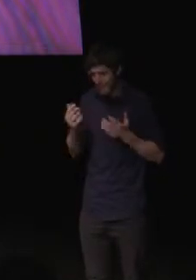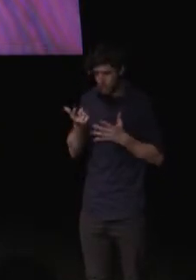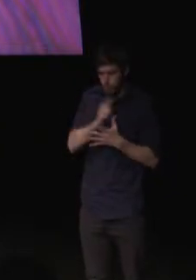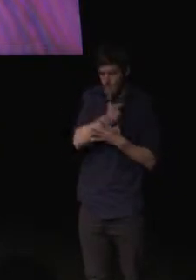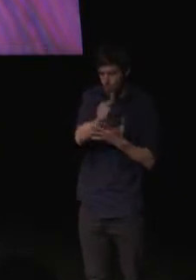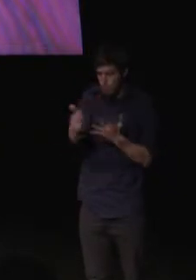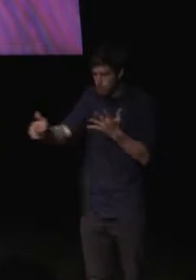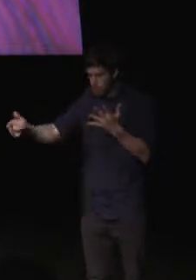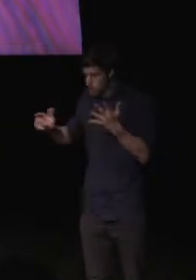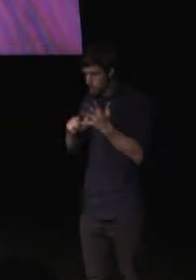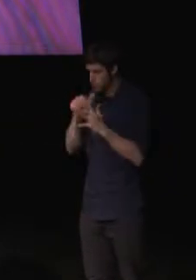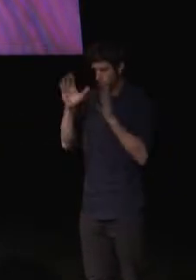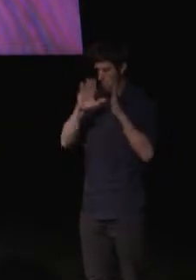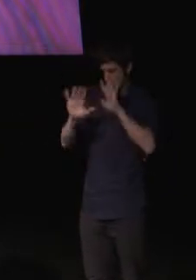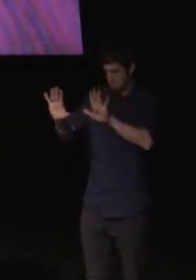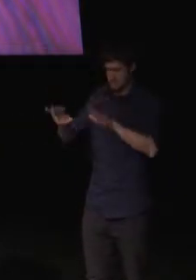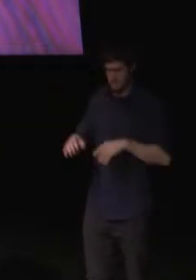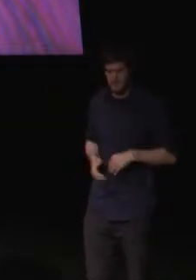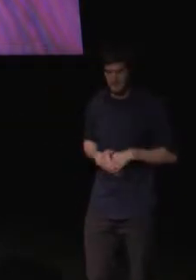don't worry about it.